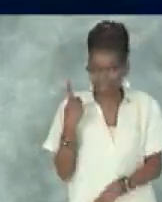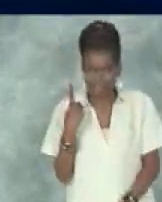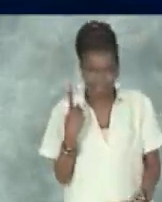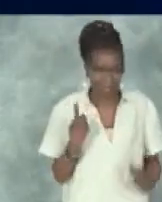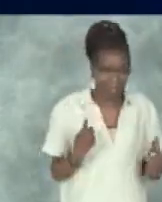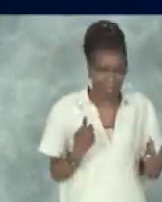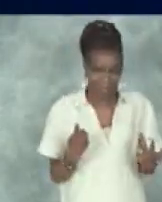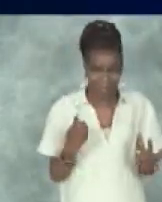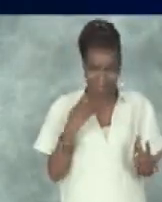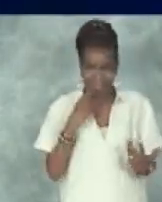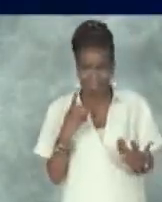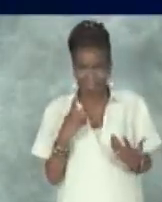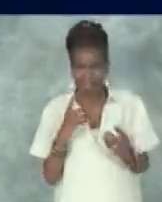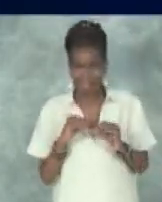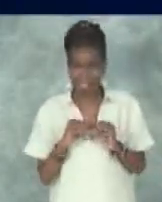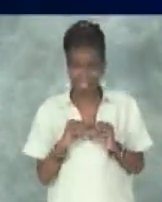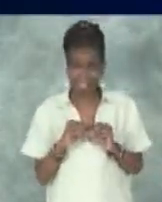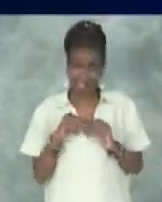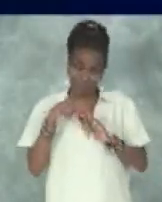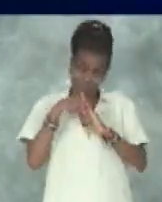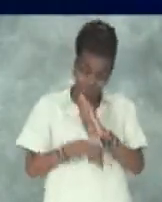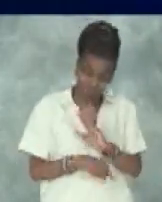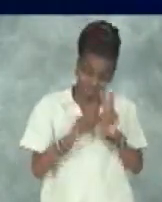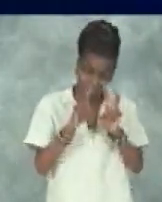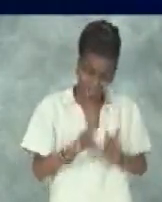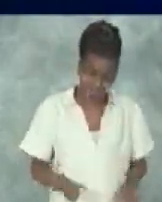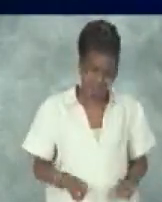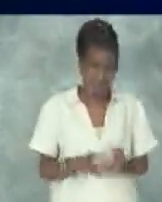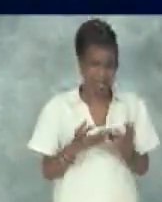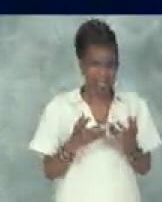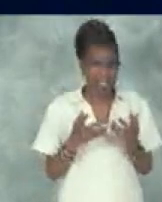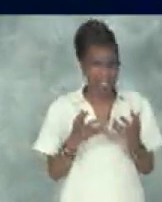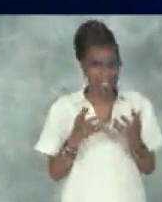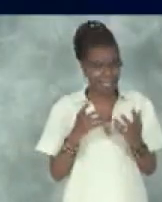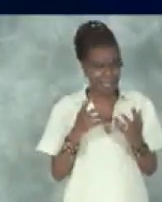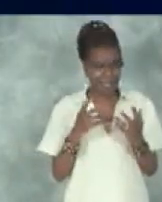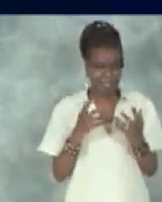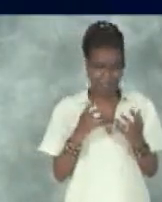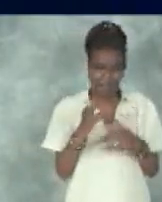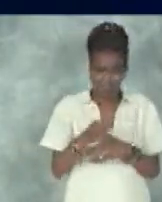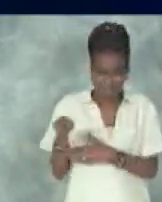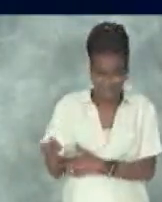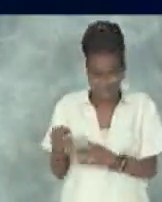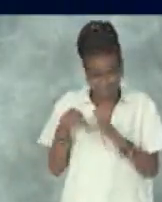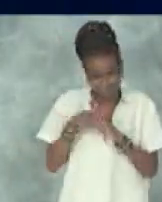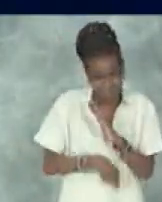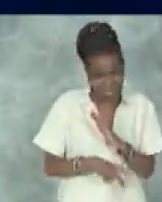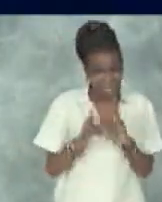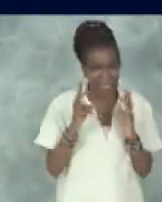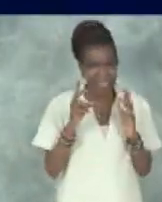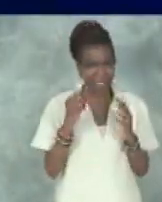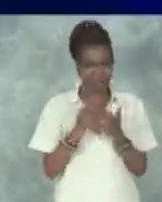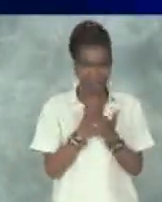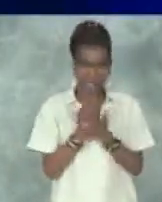that clearly have some challenges. And as a church, as an institution, when I think about church